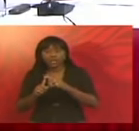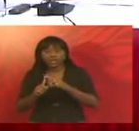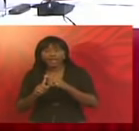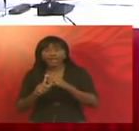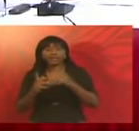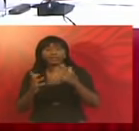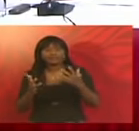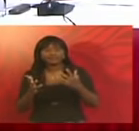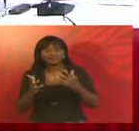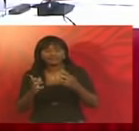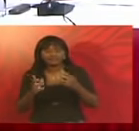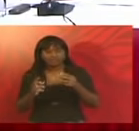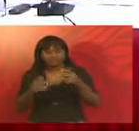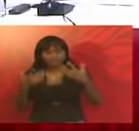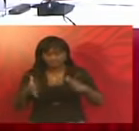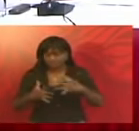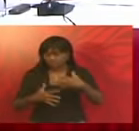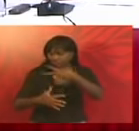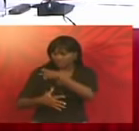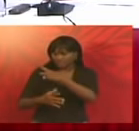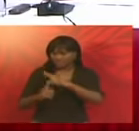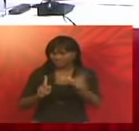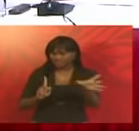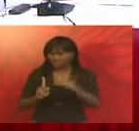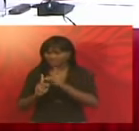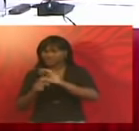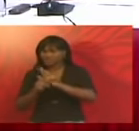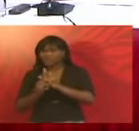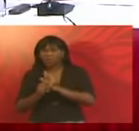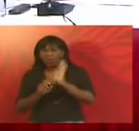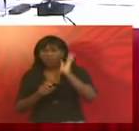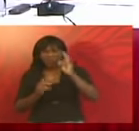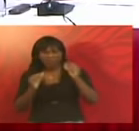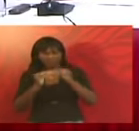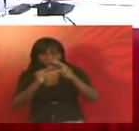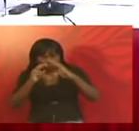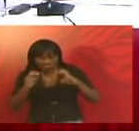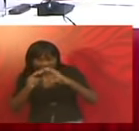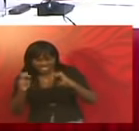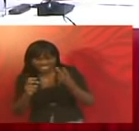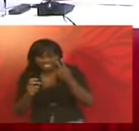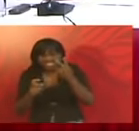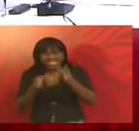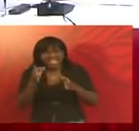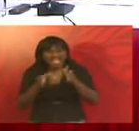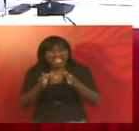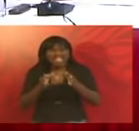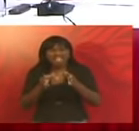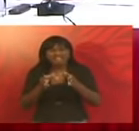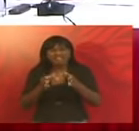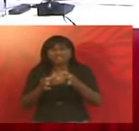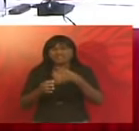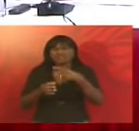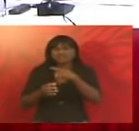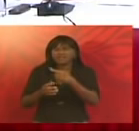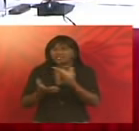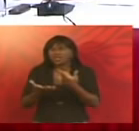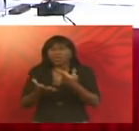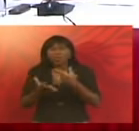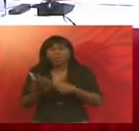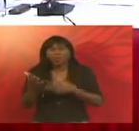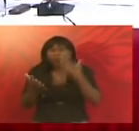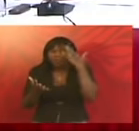more digging to find out whether it is in fact the vaccine or whether it's something else. Why is there that